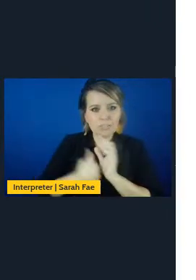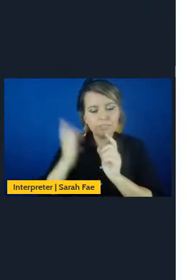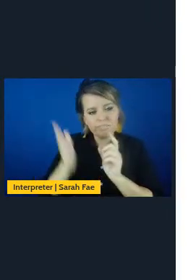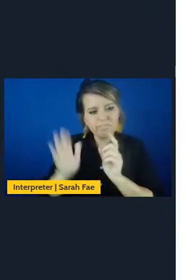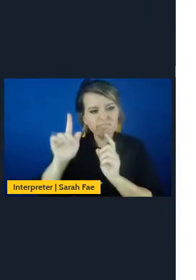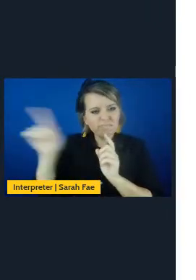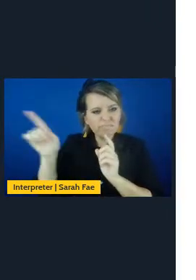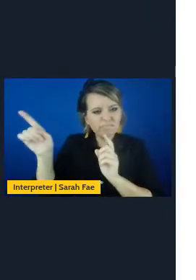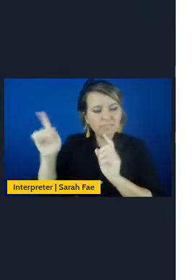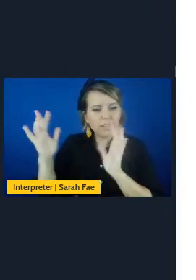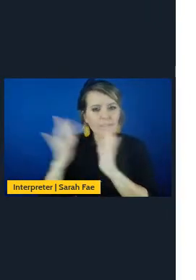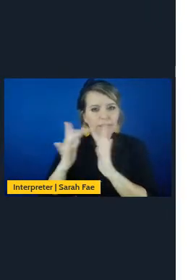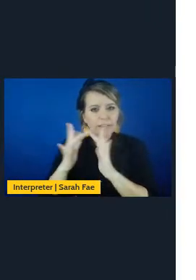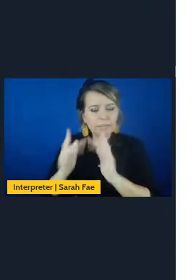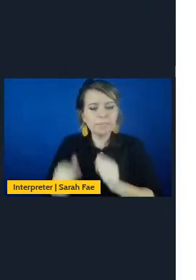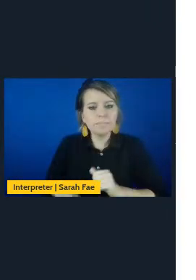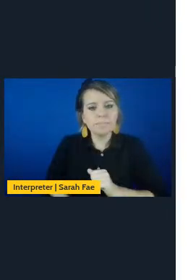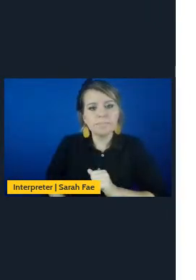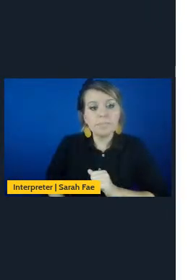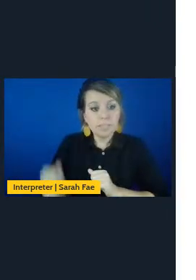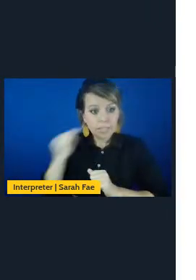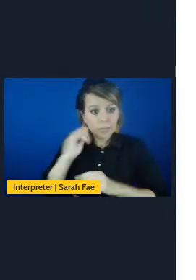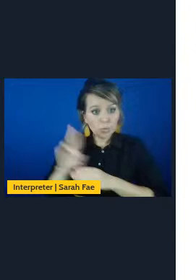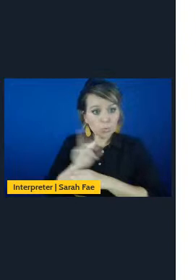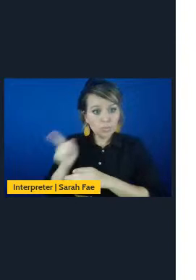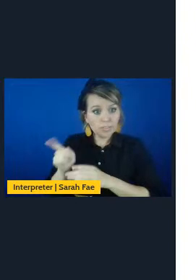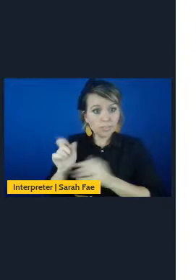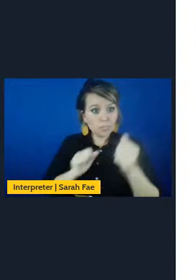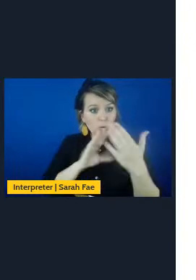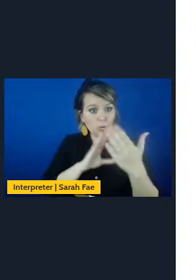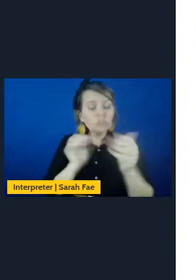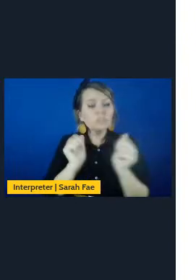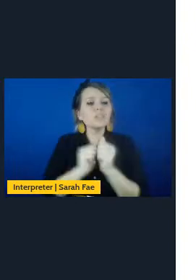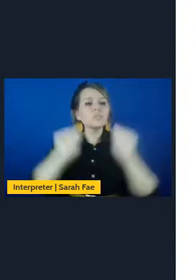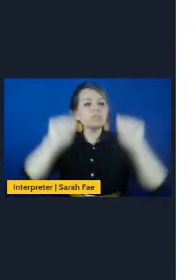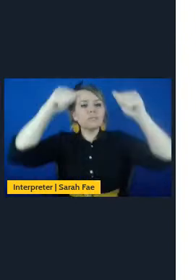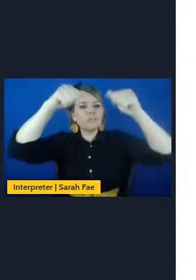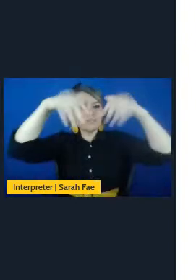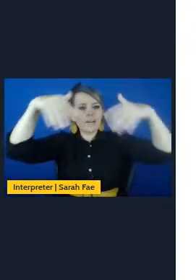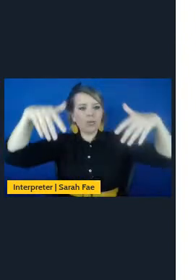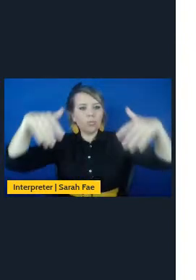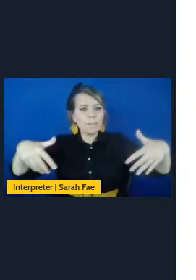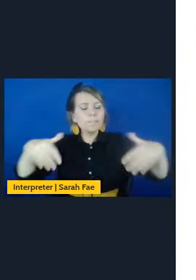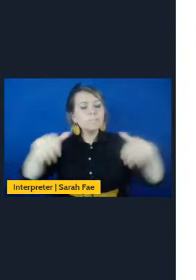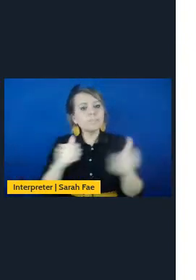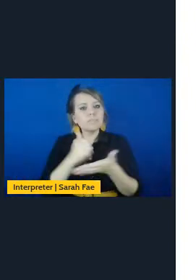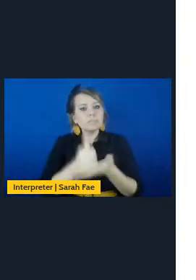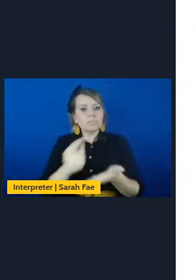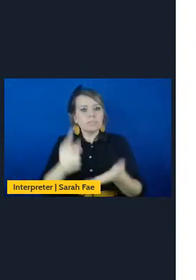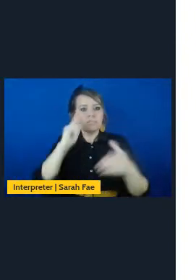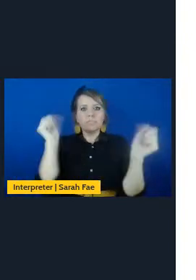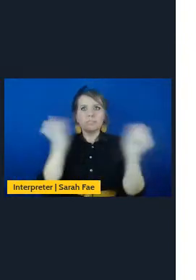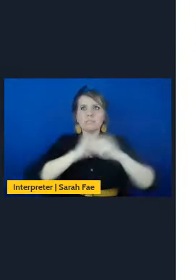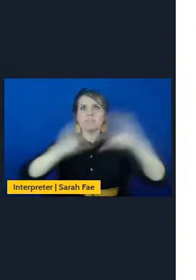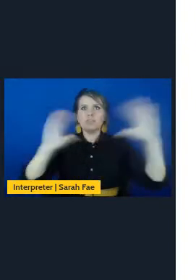approach, tools like CDK Dia or CDK Diagram can actually help you visualize your